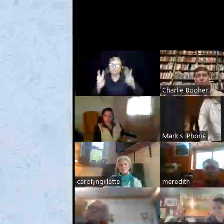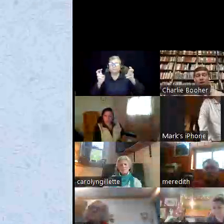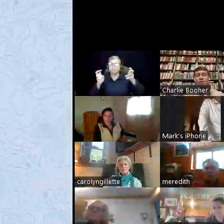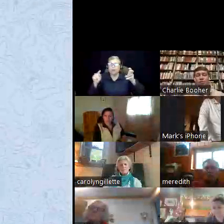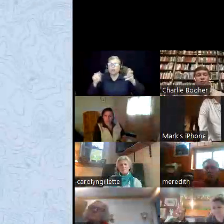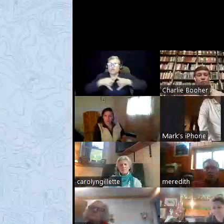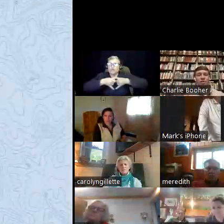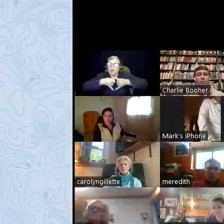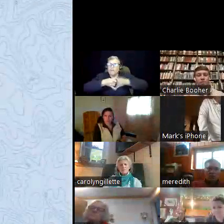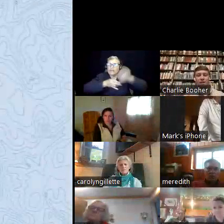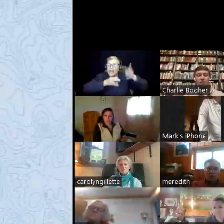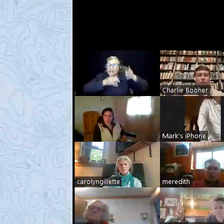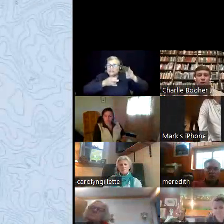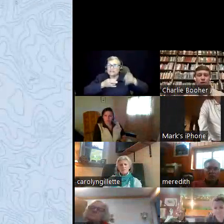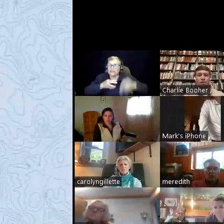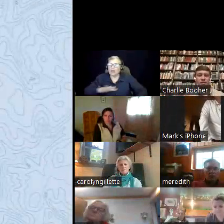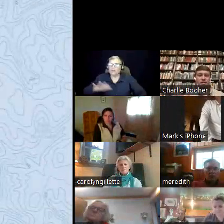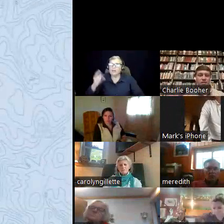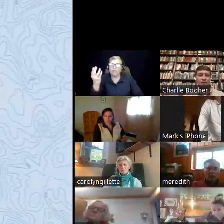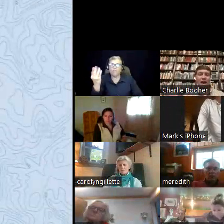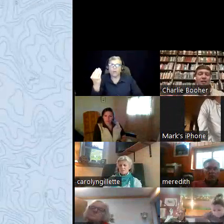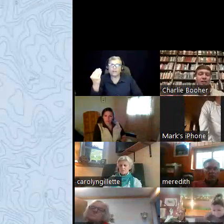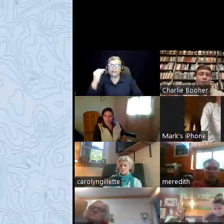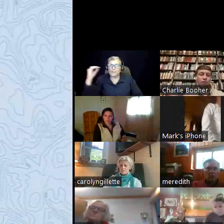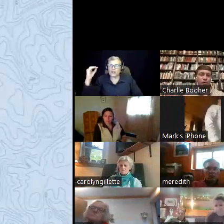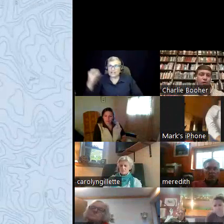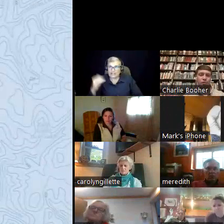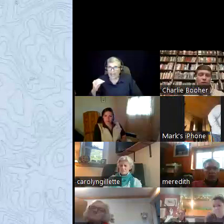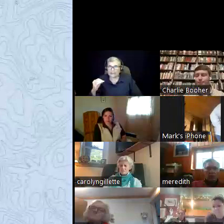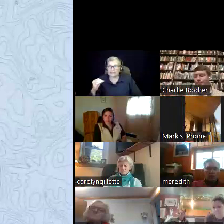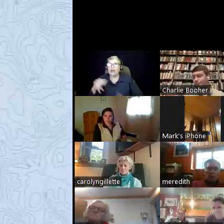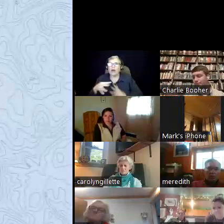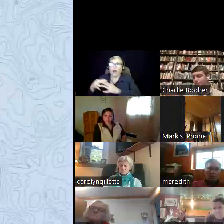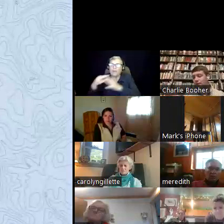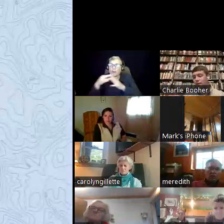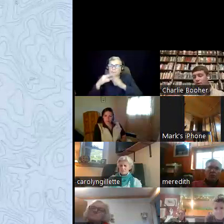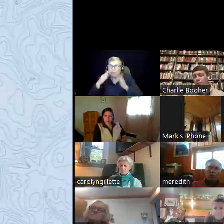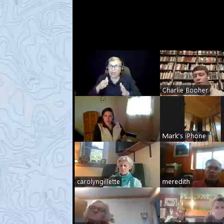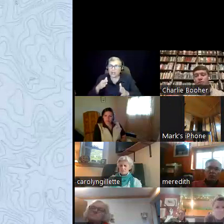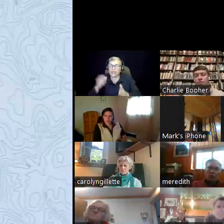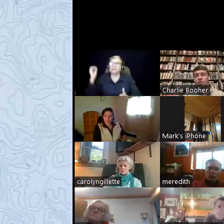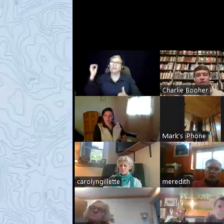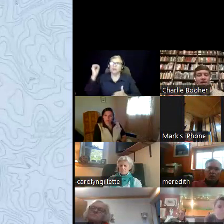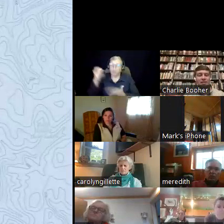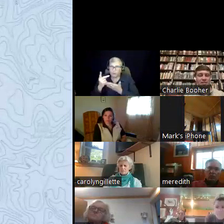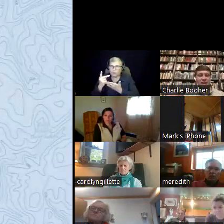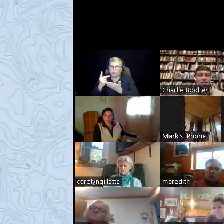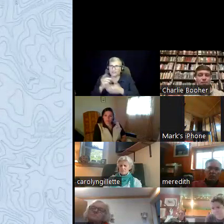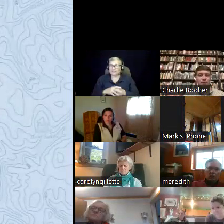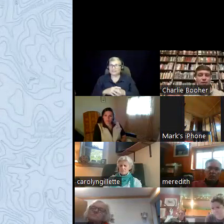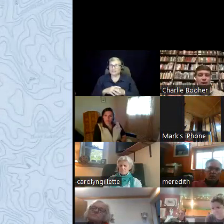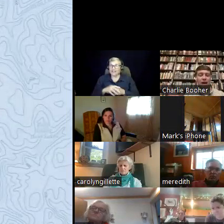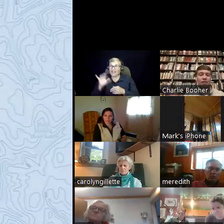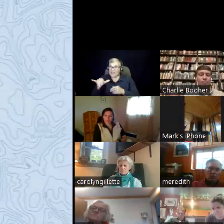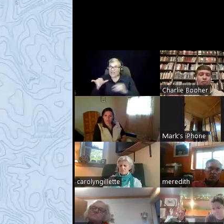in the range of 14% of Americans highly approving or approving. When you look at that